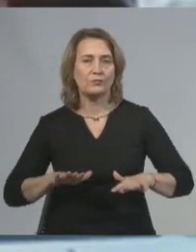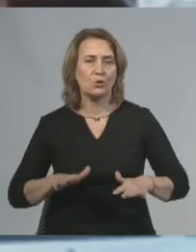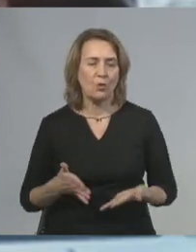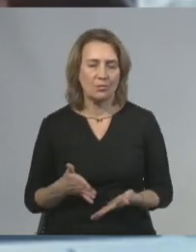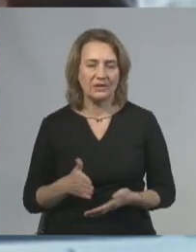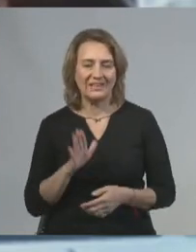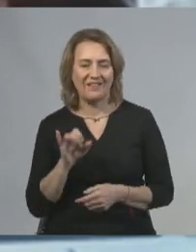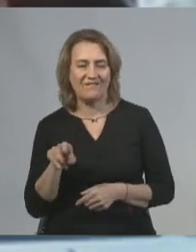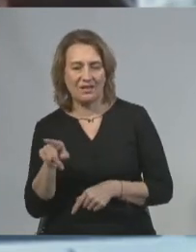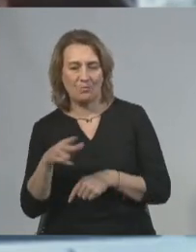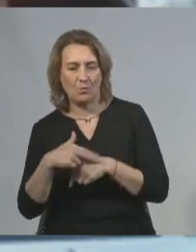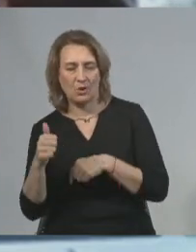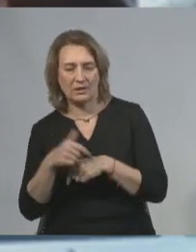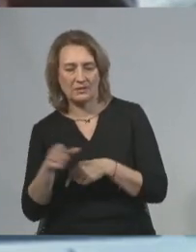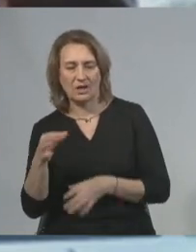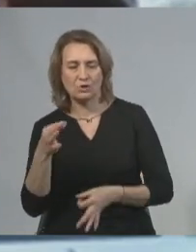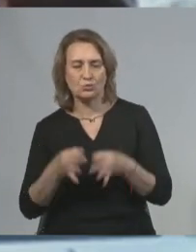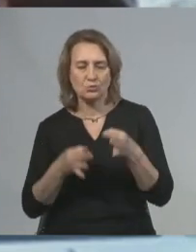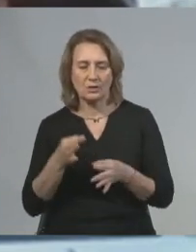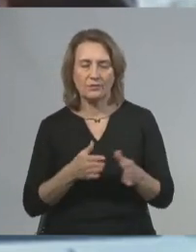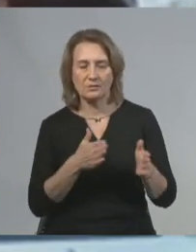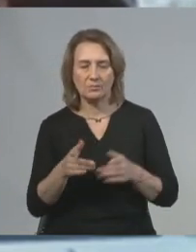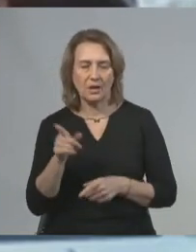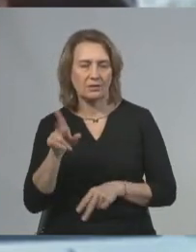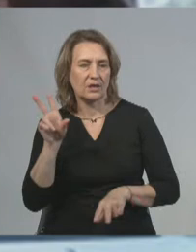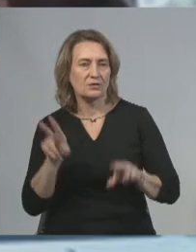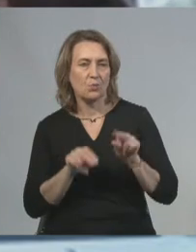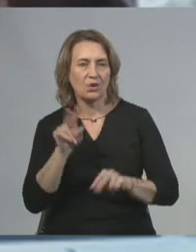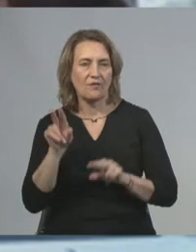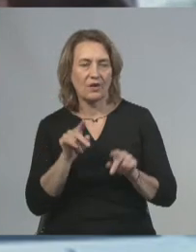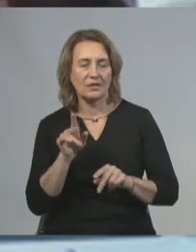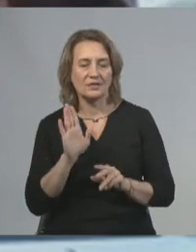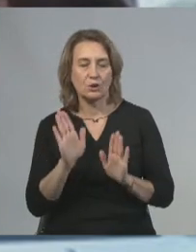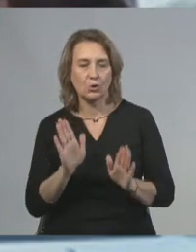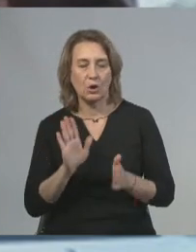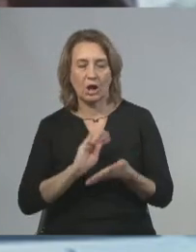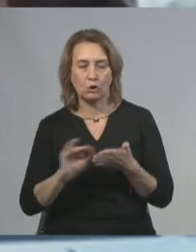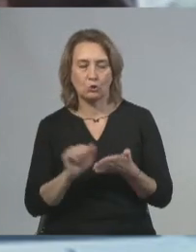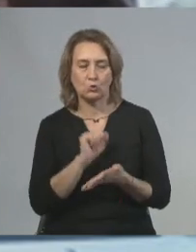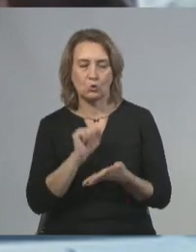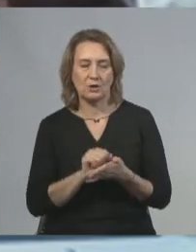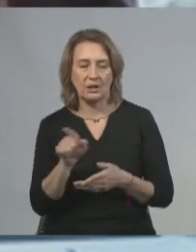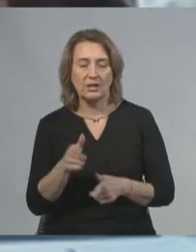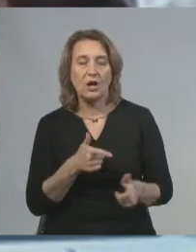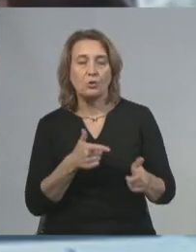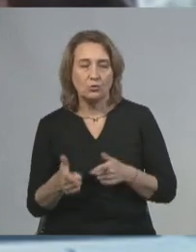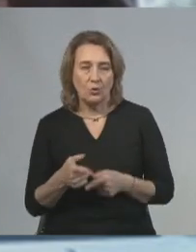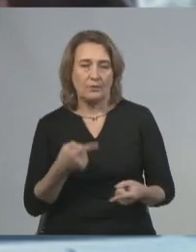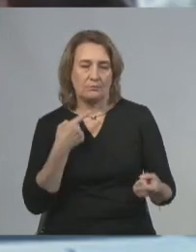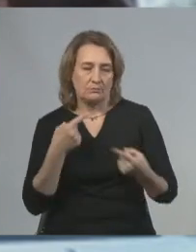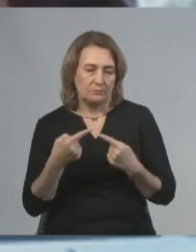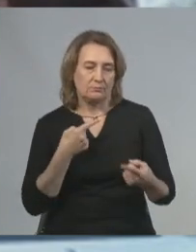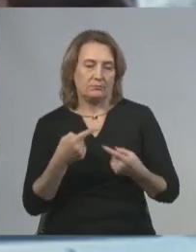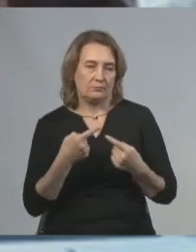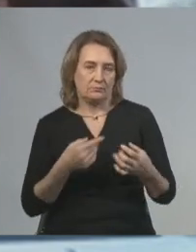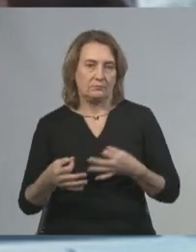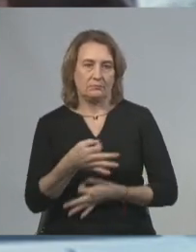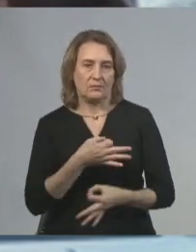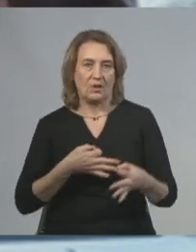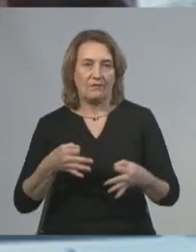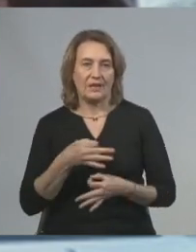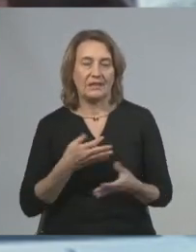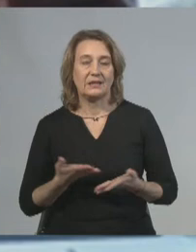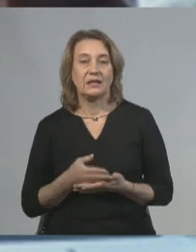our responsibility to tell them okay let's do this but media exporter media exposure is going to bring you this